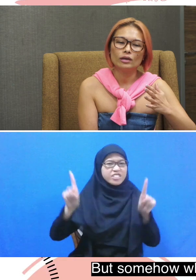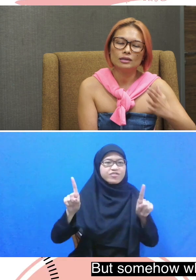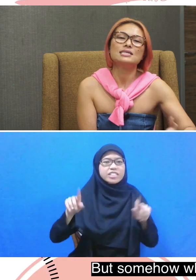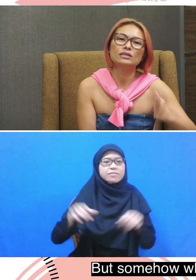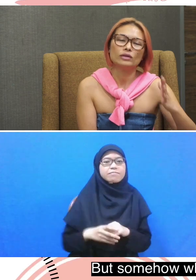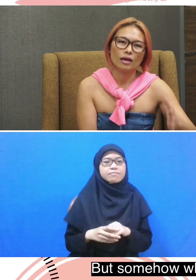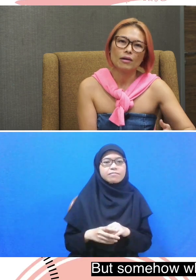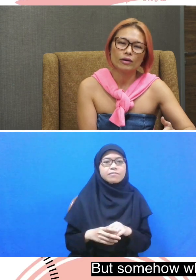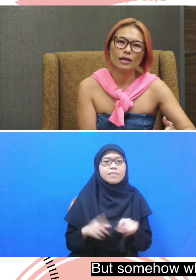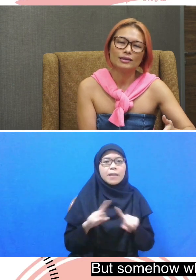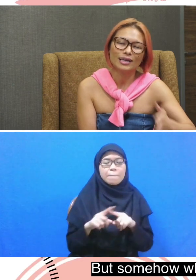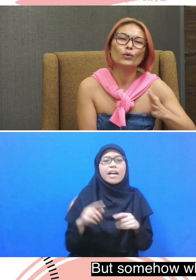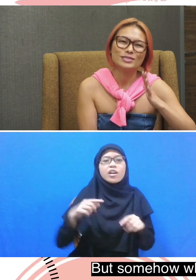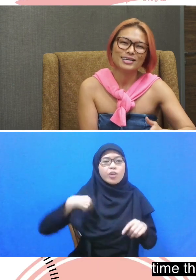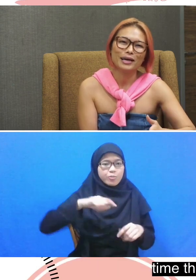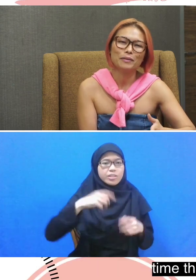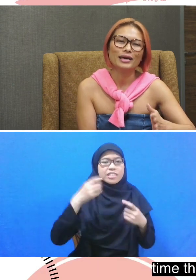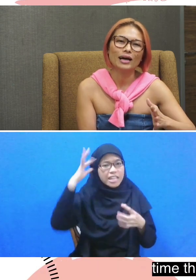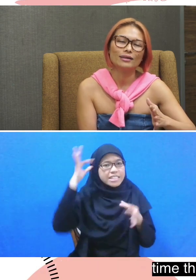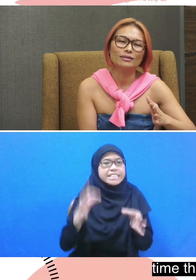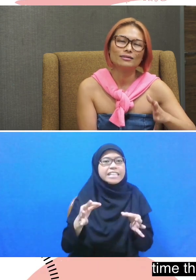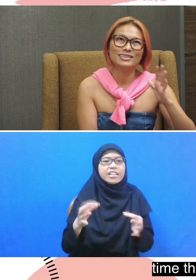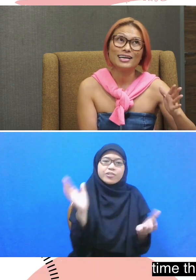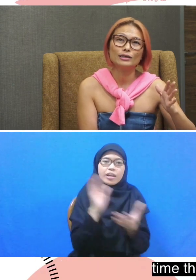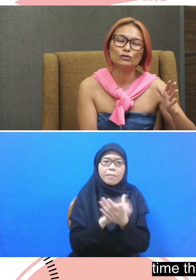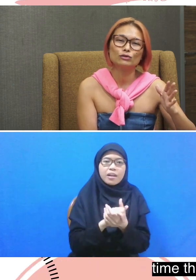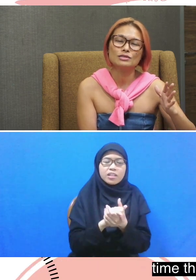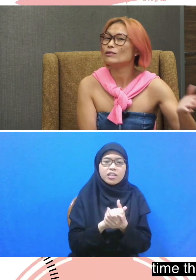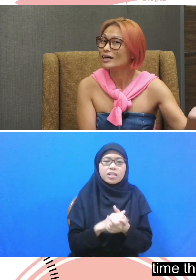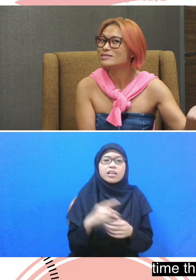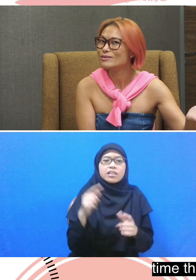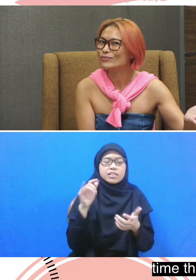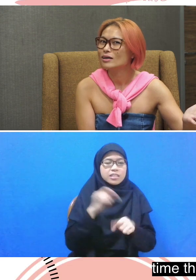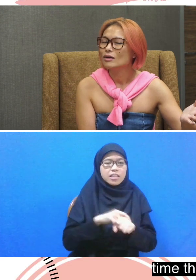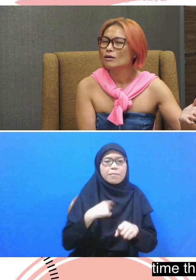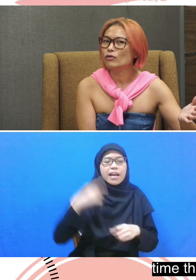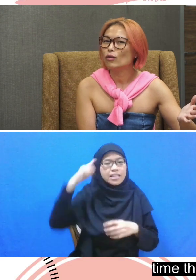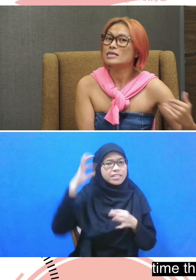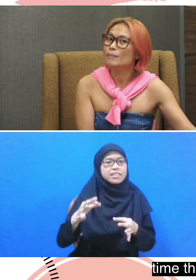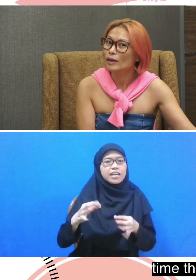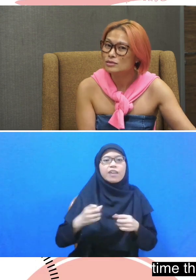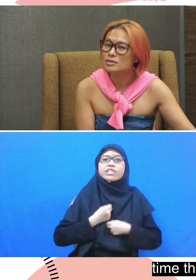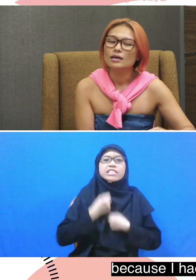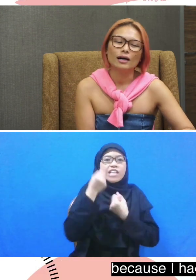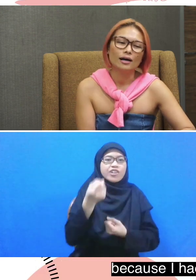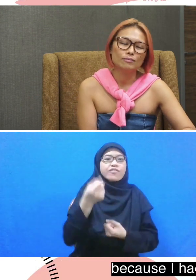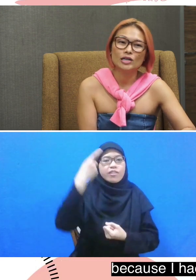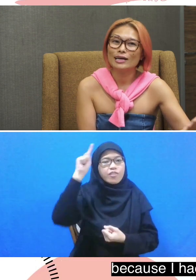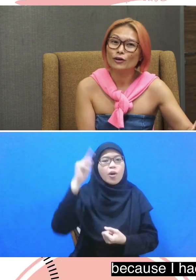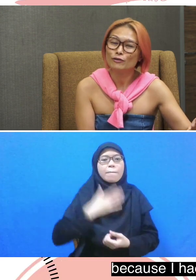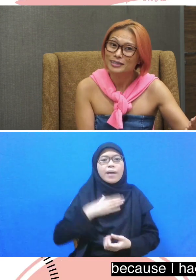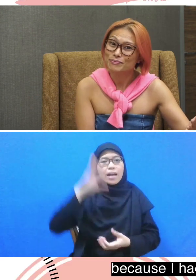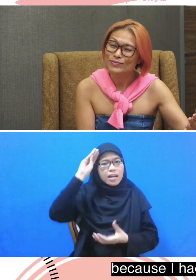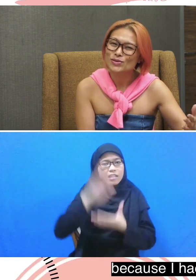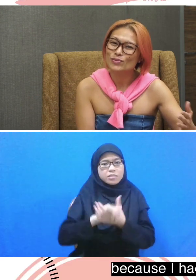we decided to get married, and that was the time that I decided to sacrifice for my spouse, because I